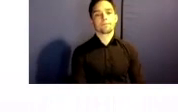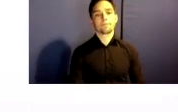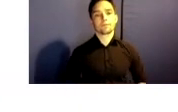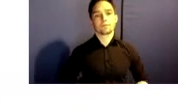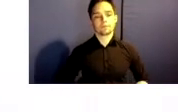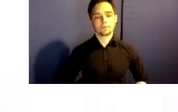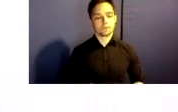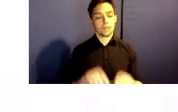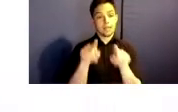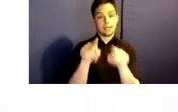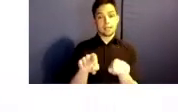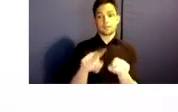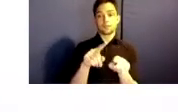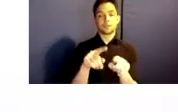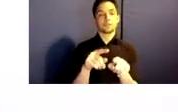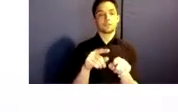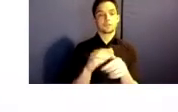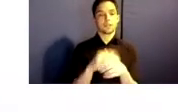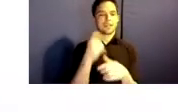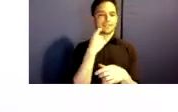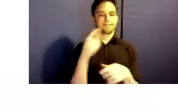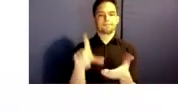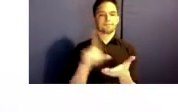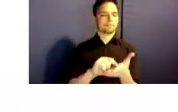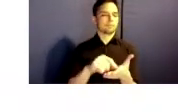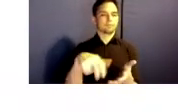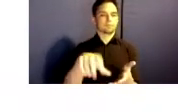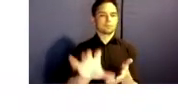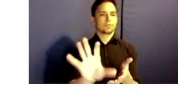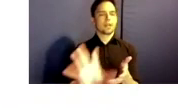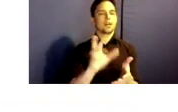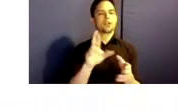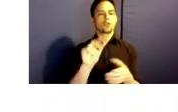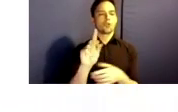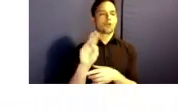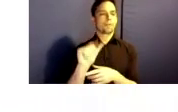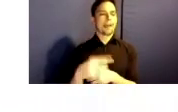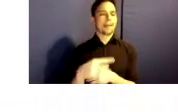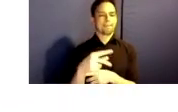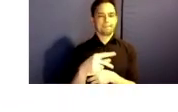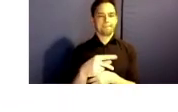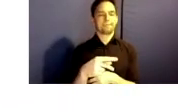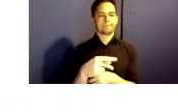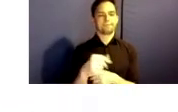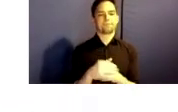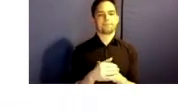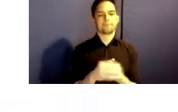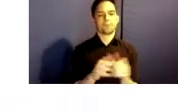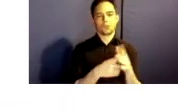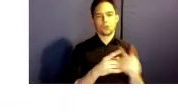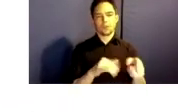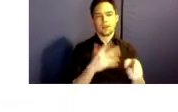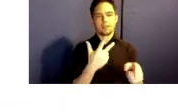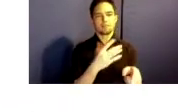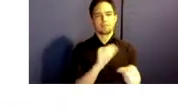This is just, I put here the roadmap. We started with this COVAX facility